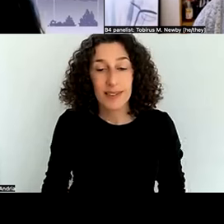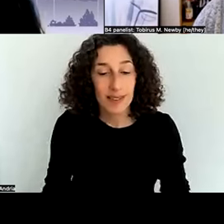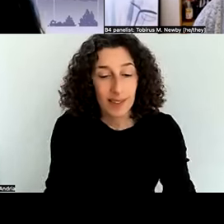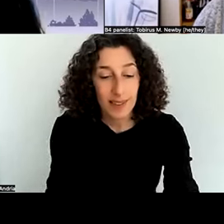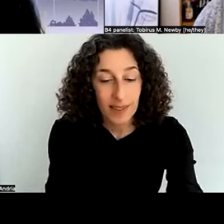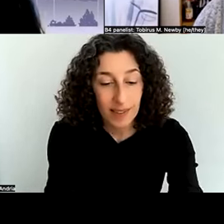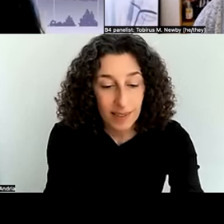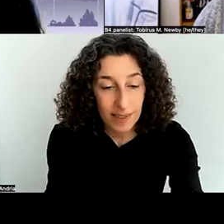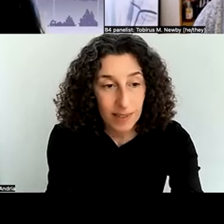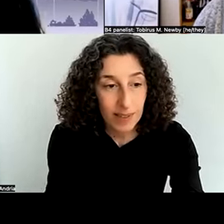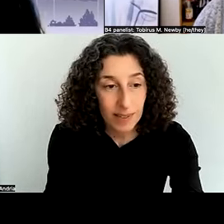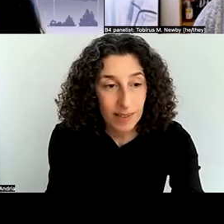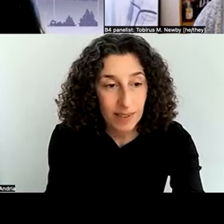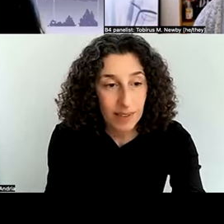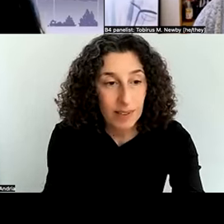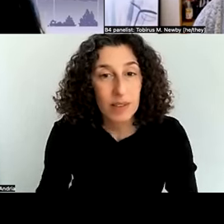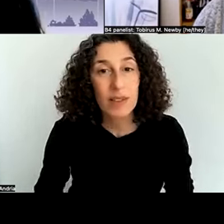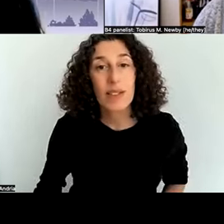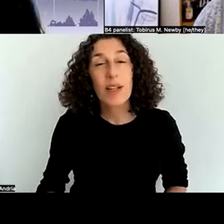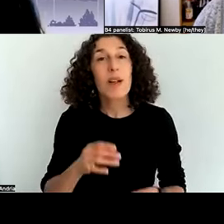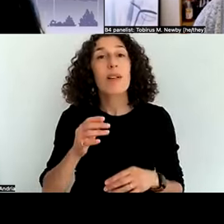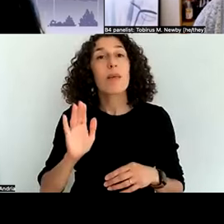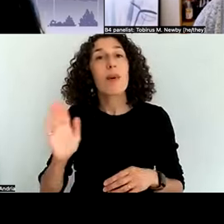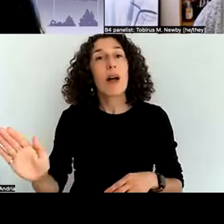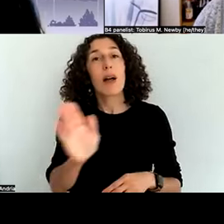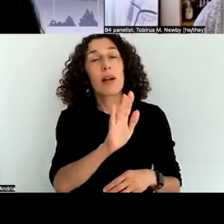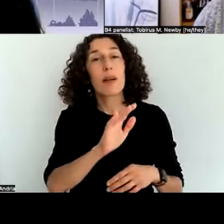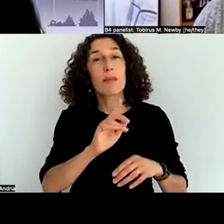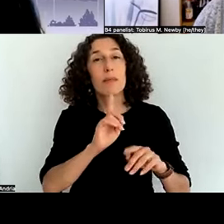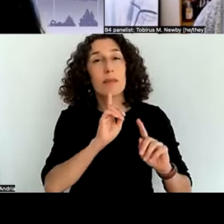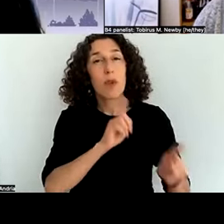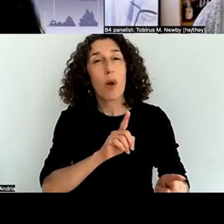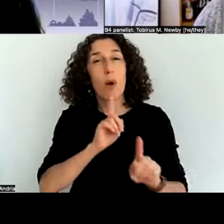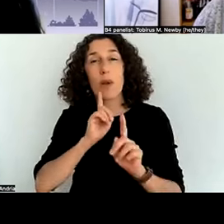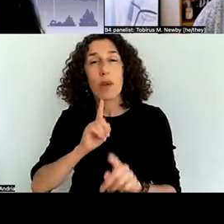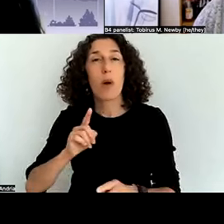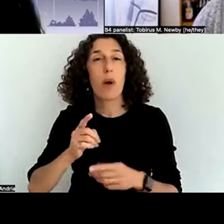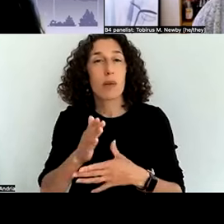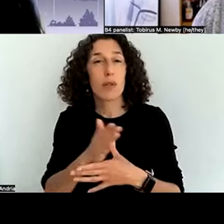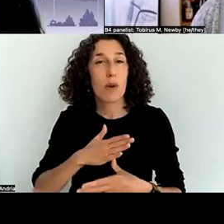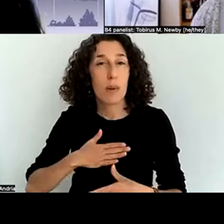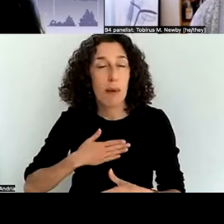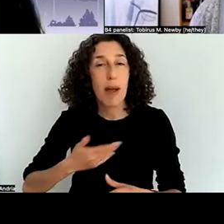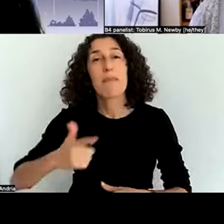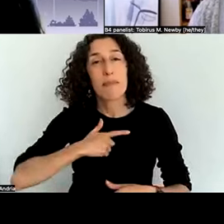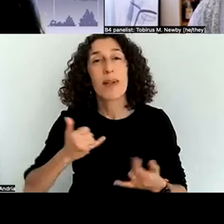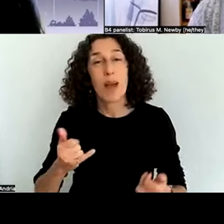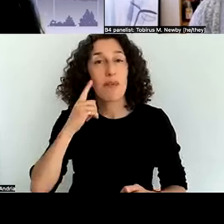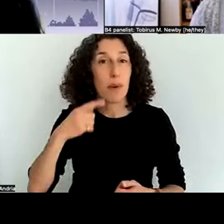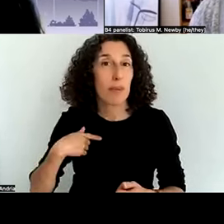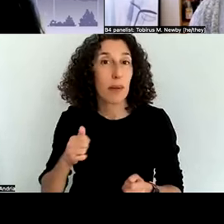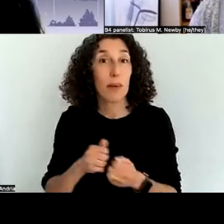from them as my colleagues here offer their thoughts and new thoughts arise in me. So when I think about the legacies